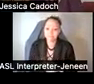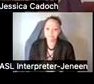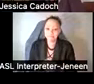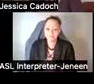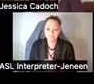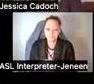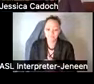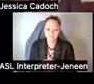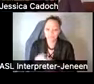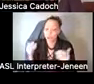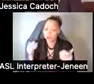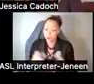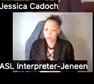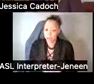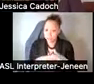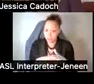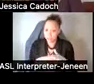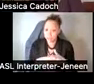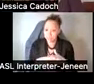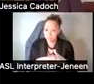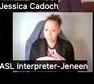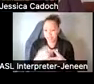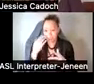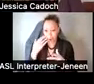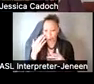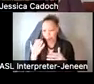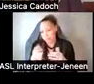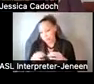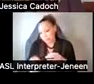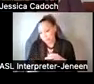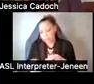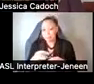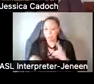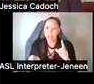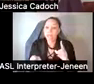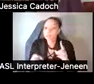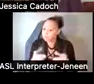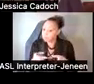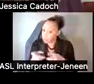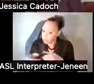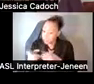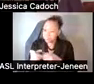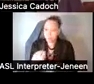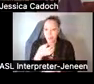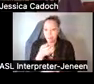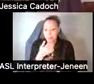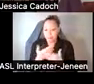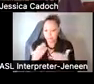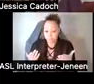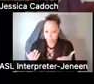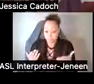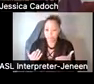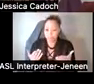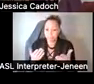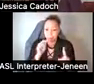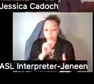We are going to get started. Like I said, we're running a little behind. So I want to move quickly. I do want to say just a few words about NAMI